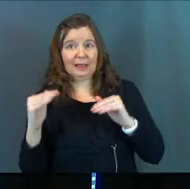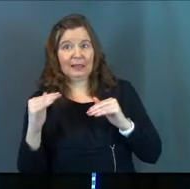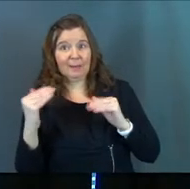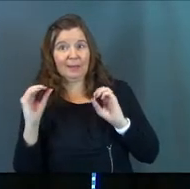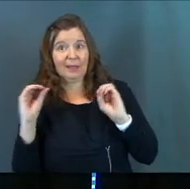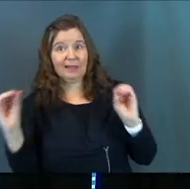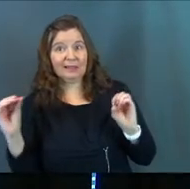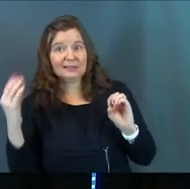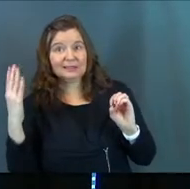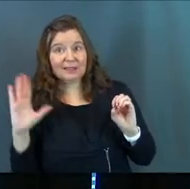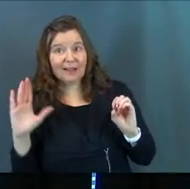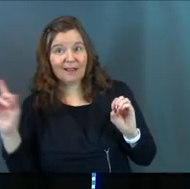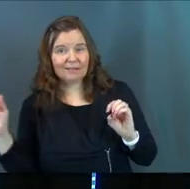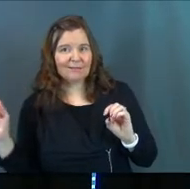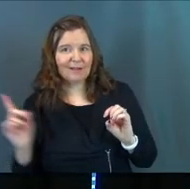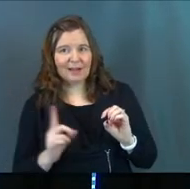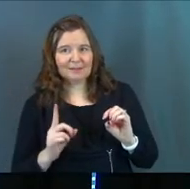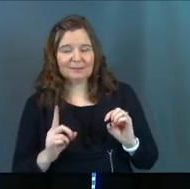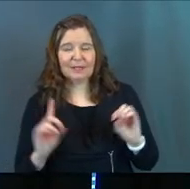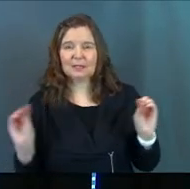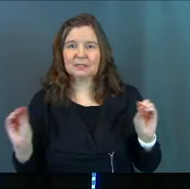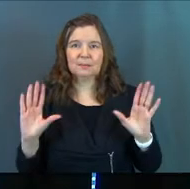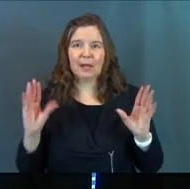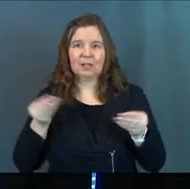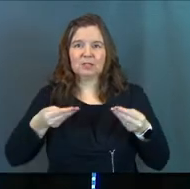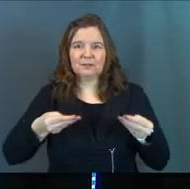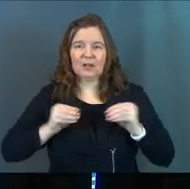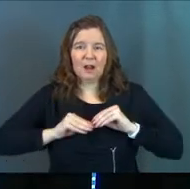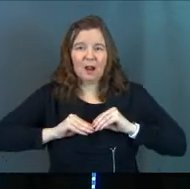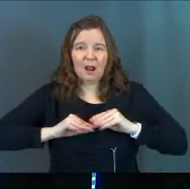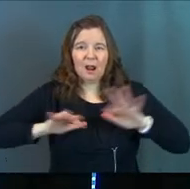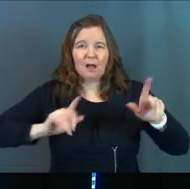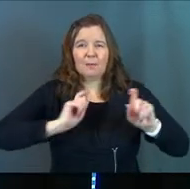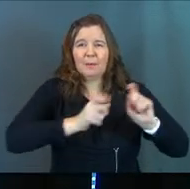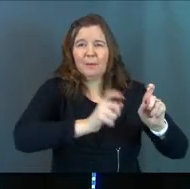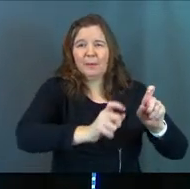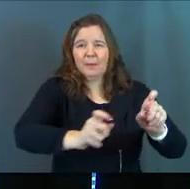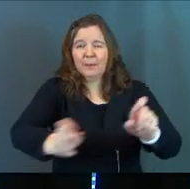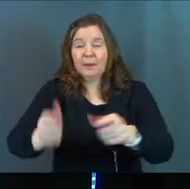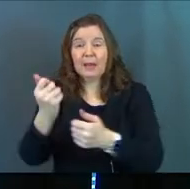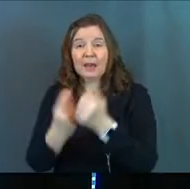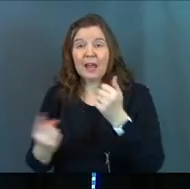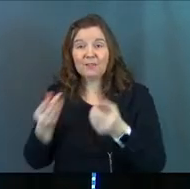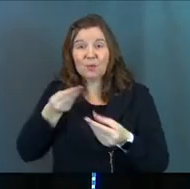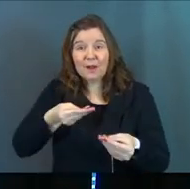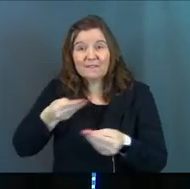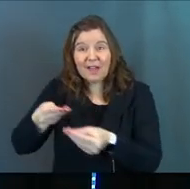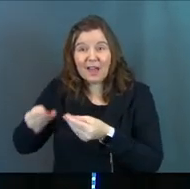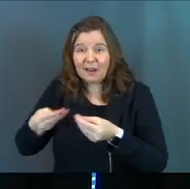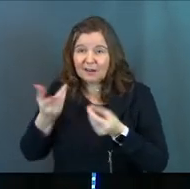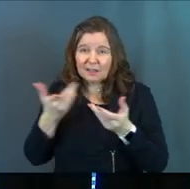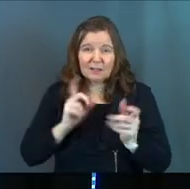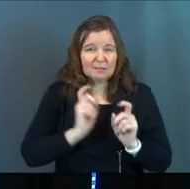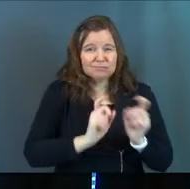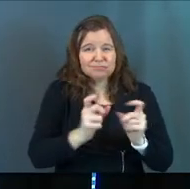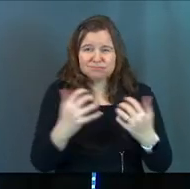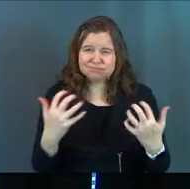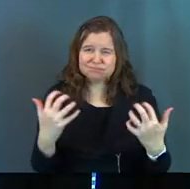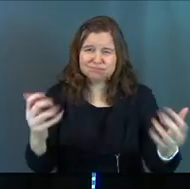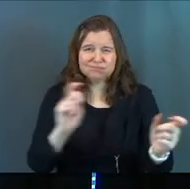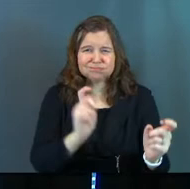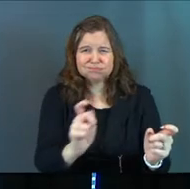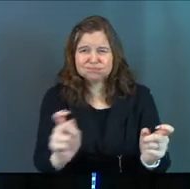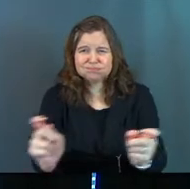in. It's a miraculous feeding. And not only is everybody fed by the power of Jesus because he